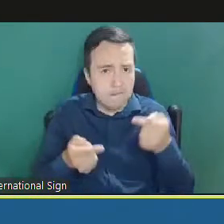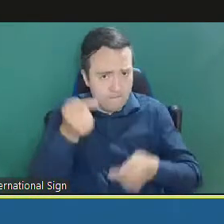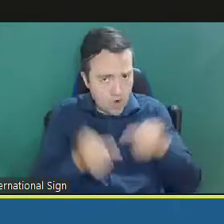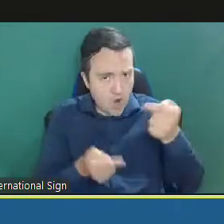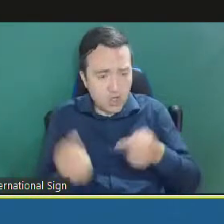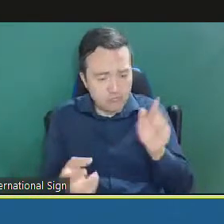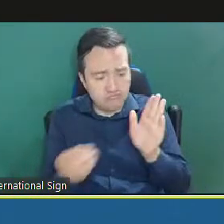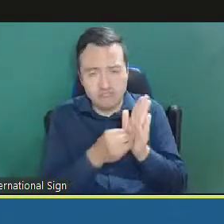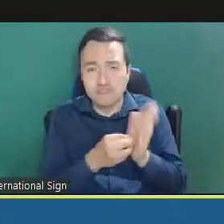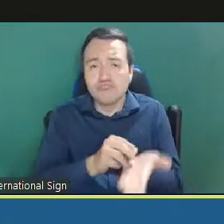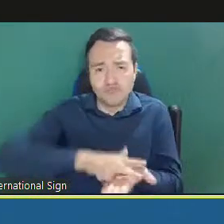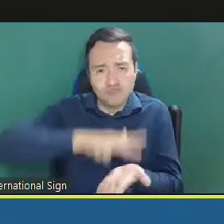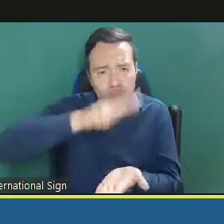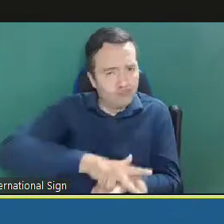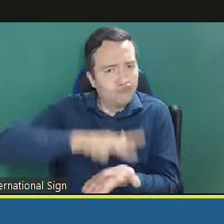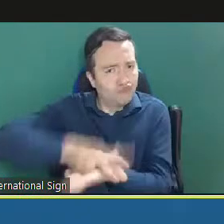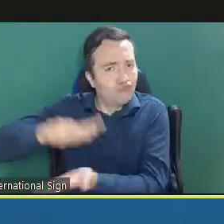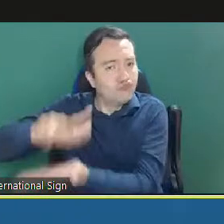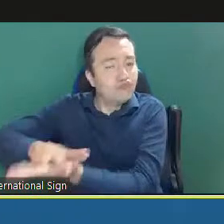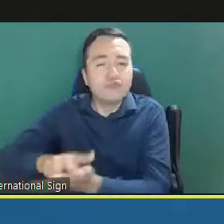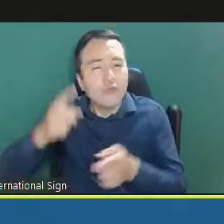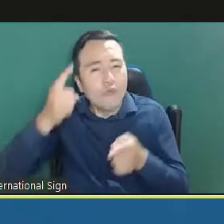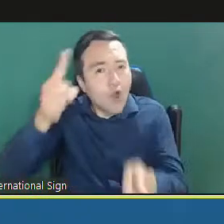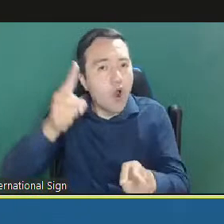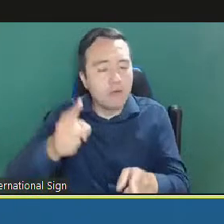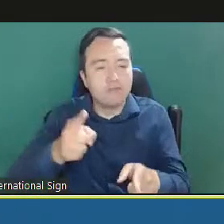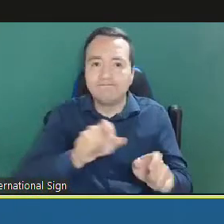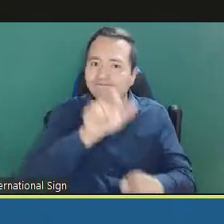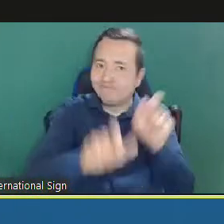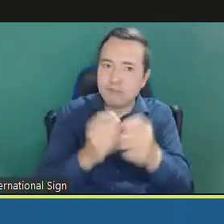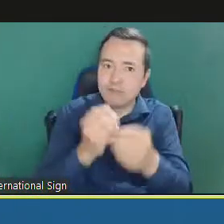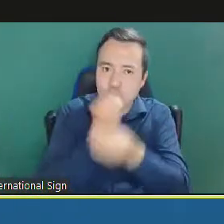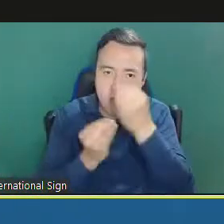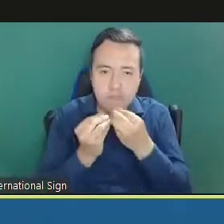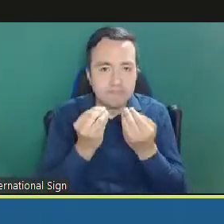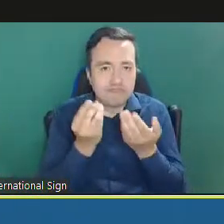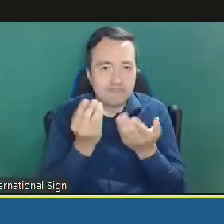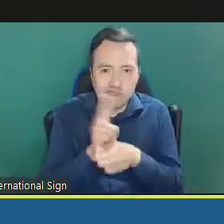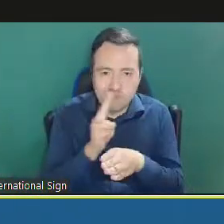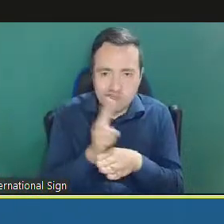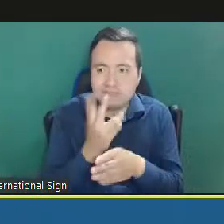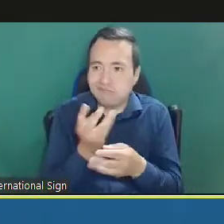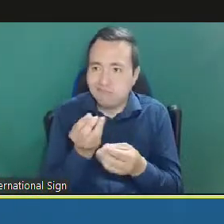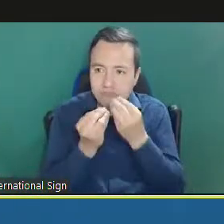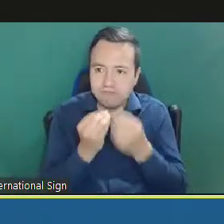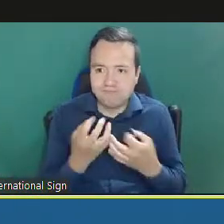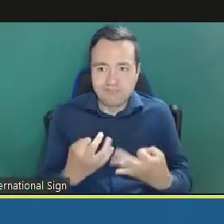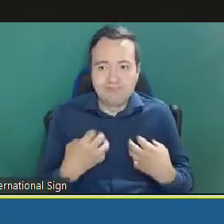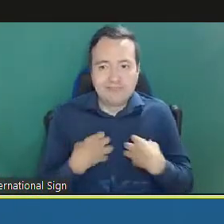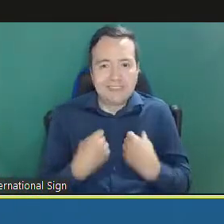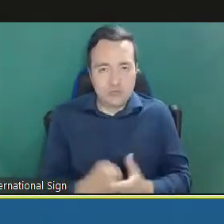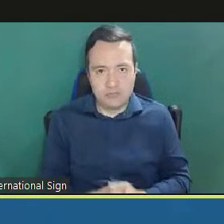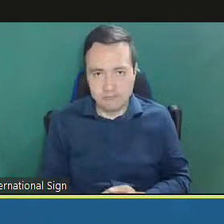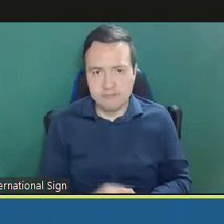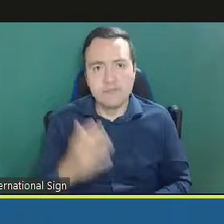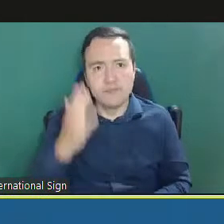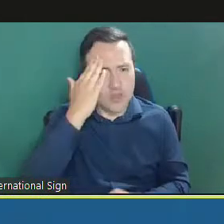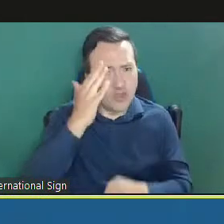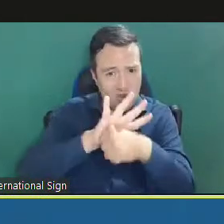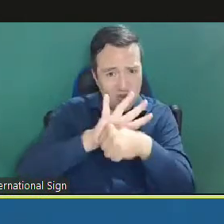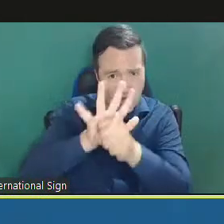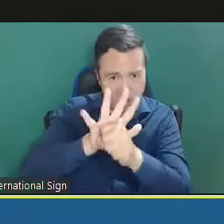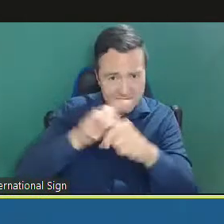Cambio, gracias. It is worth mentioning that in spite of the COVID-19 pandemic, there have actually been significant